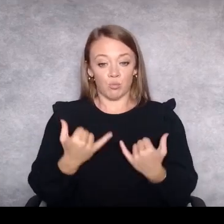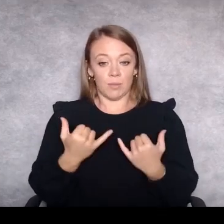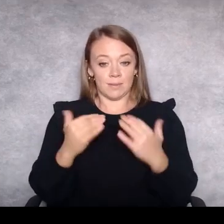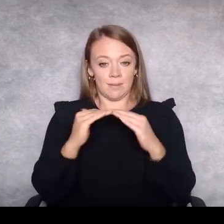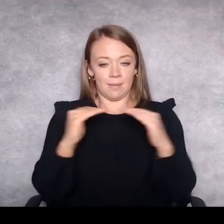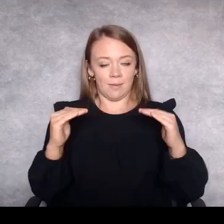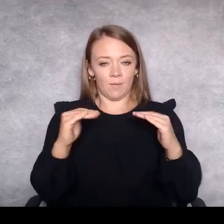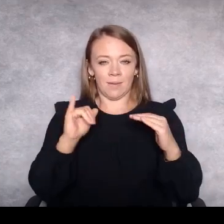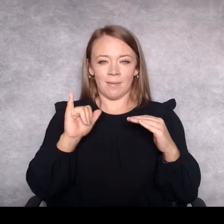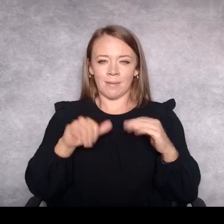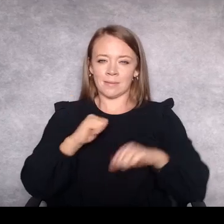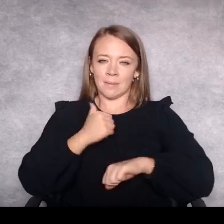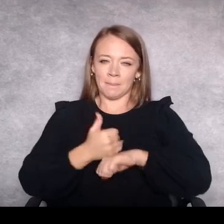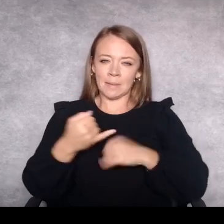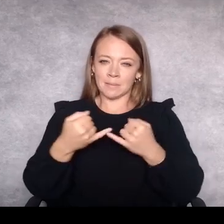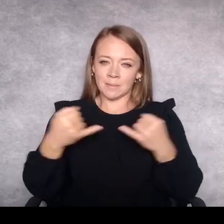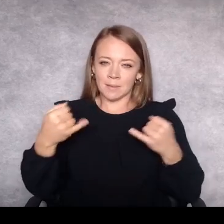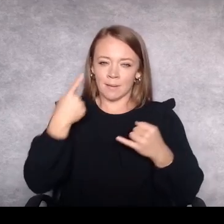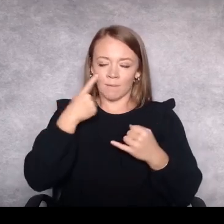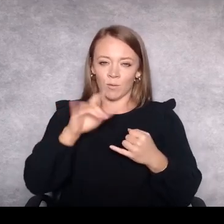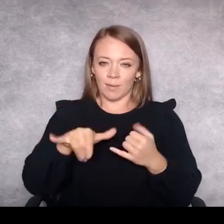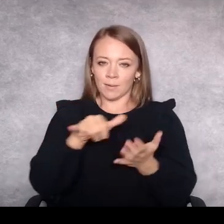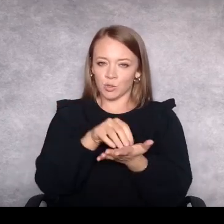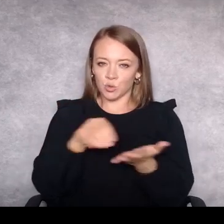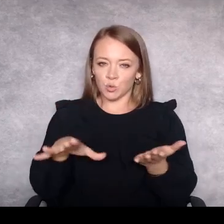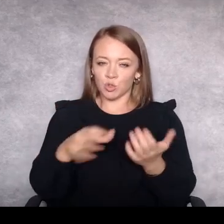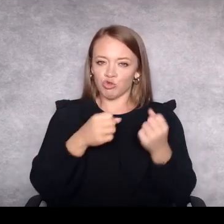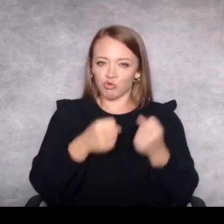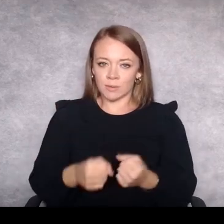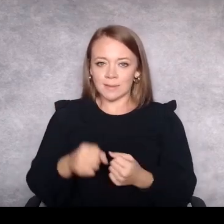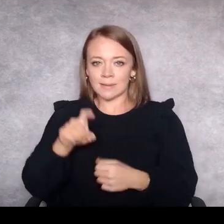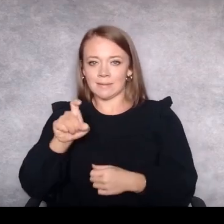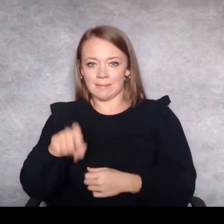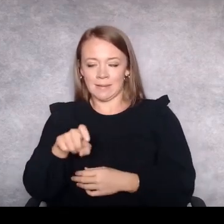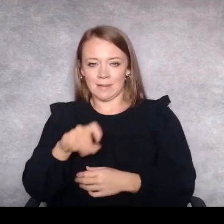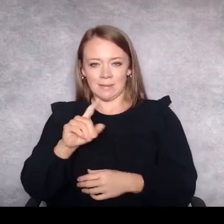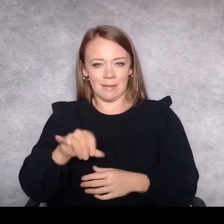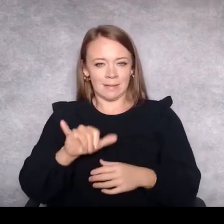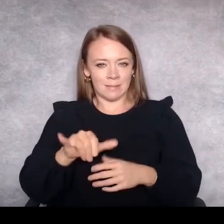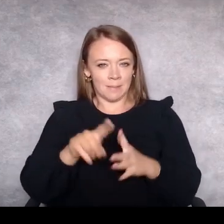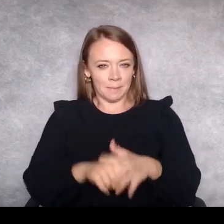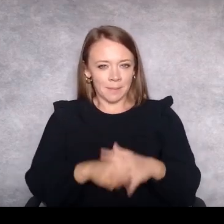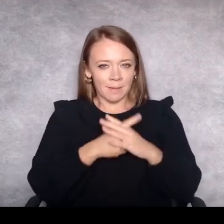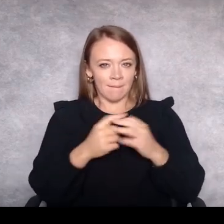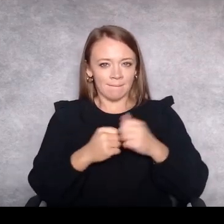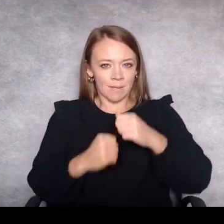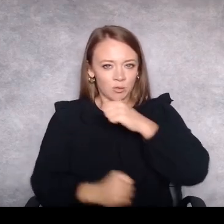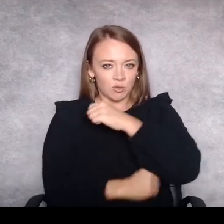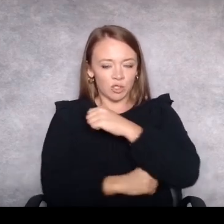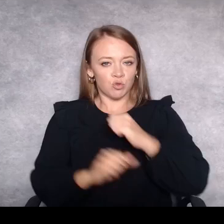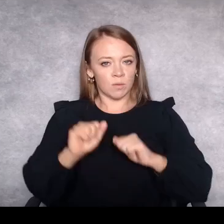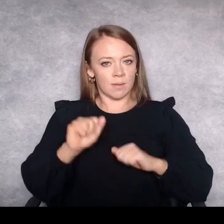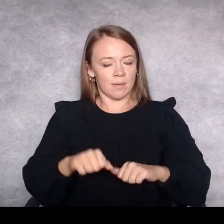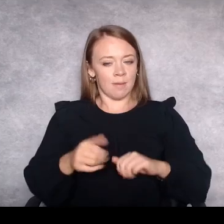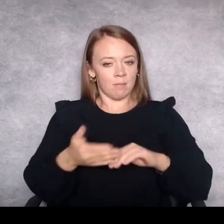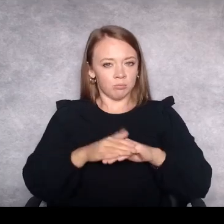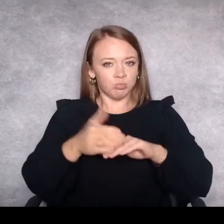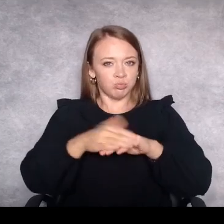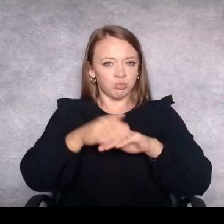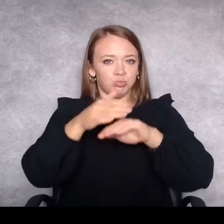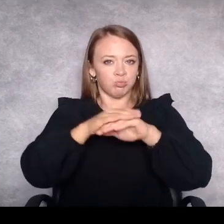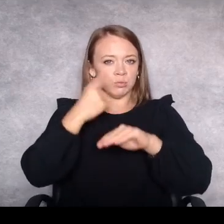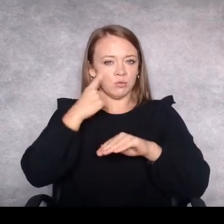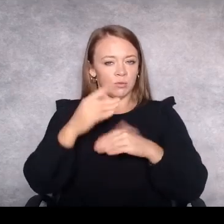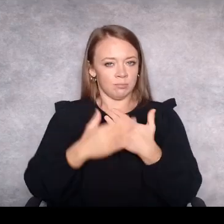The present levels are the baseline to the student's strengths and needs. They are the beginning foundations for the ARC to build the